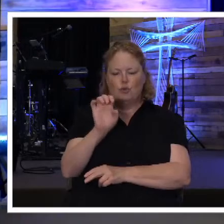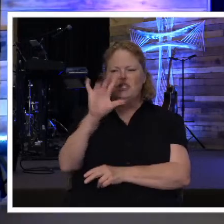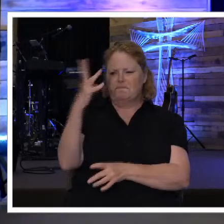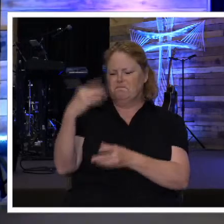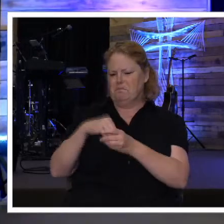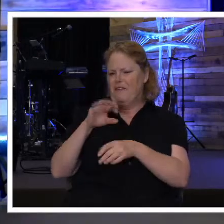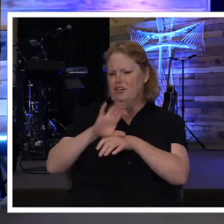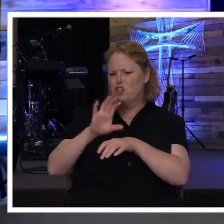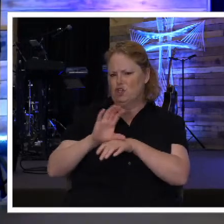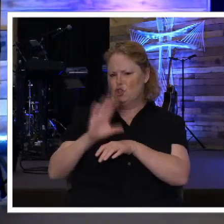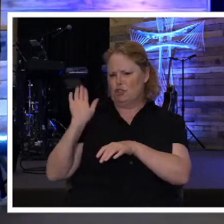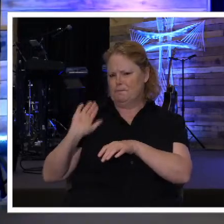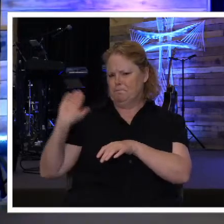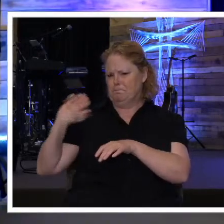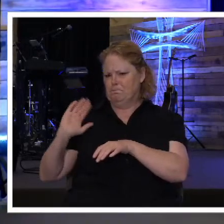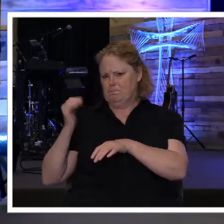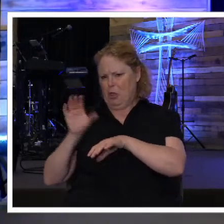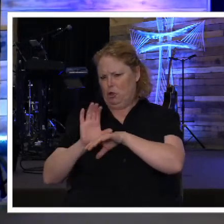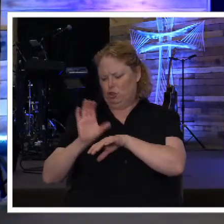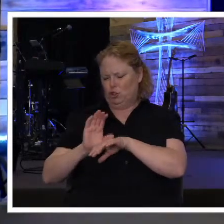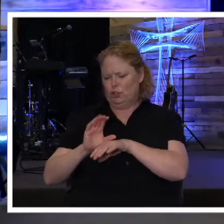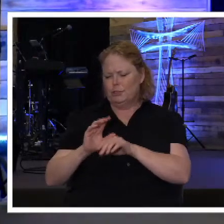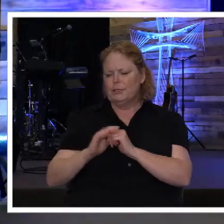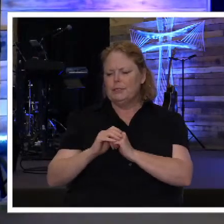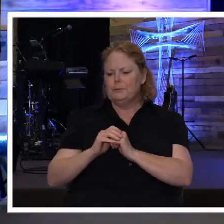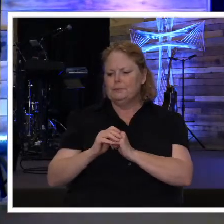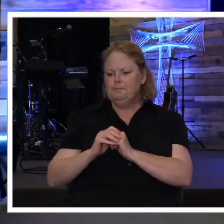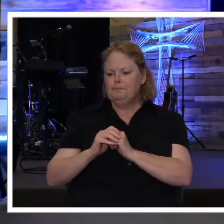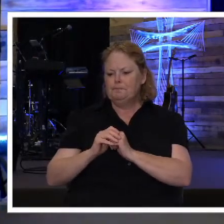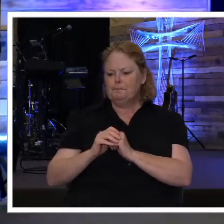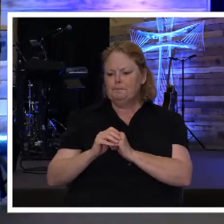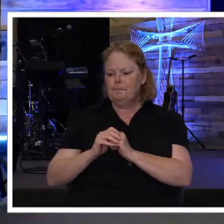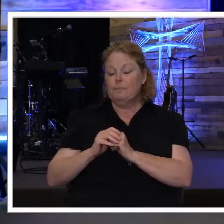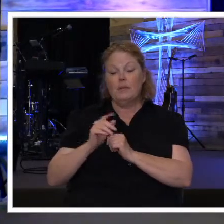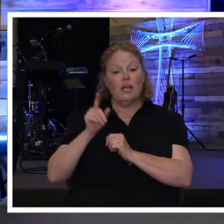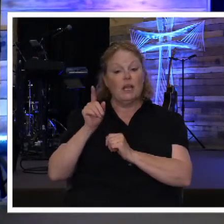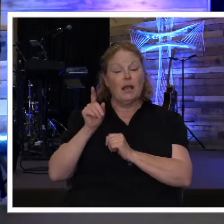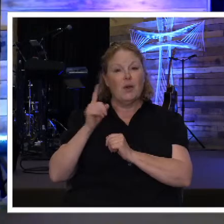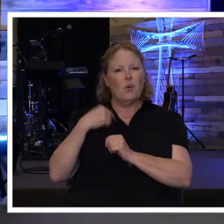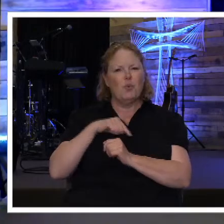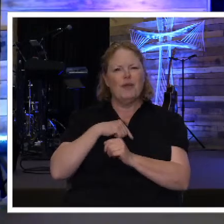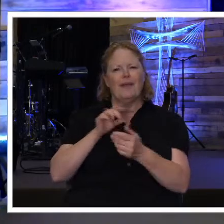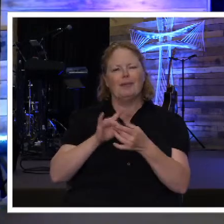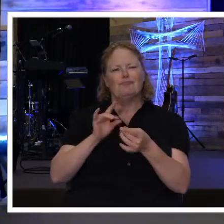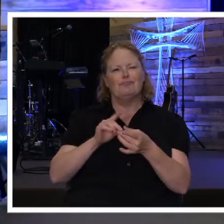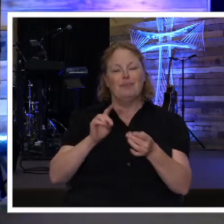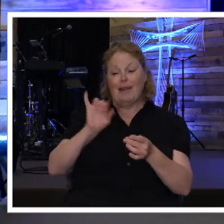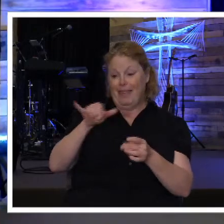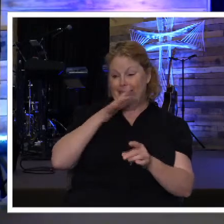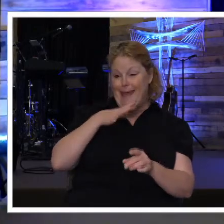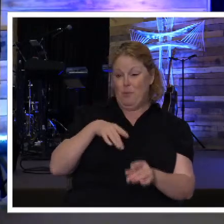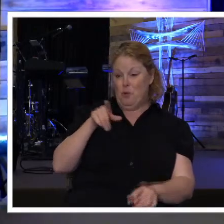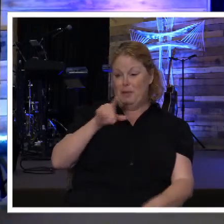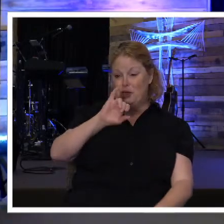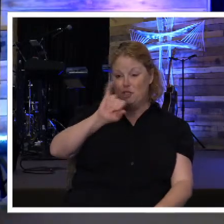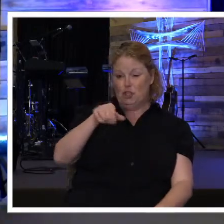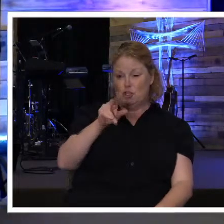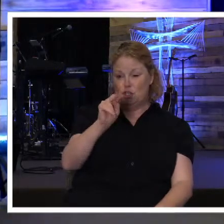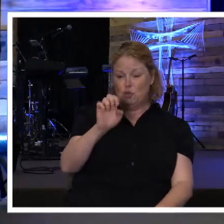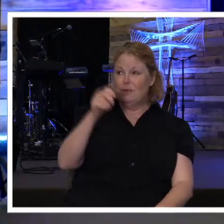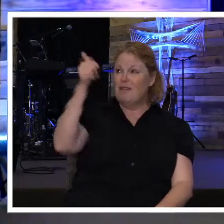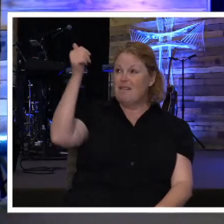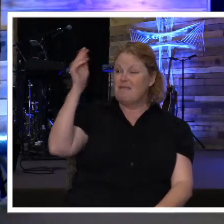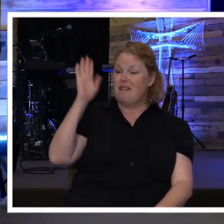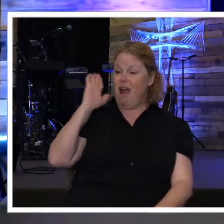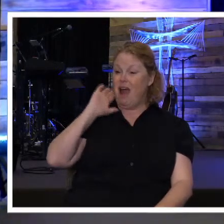church there. And she is one of the people that we talk about and say, June is going to receive a reward of the Lord that may